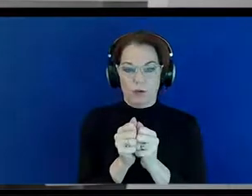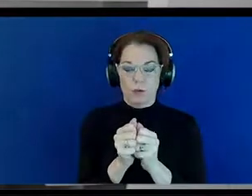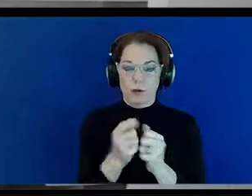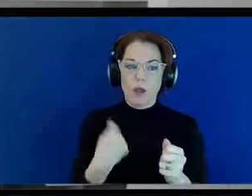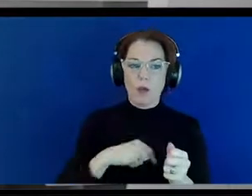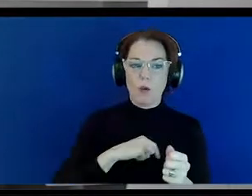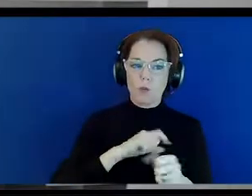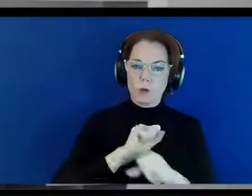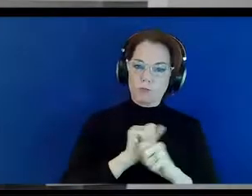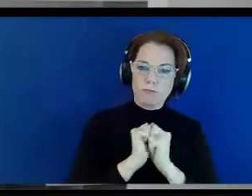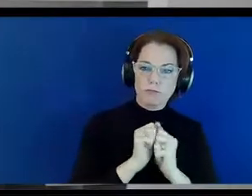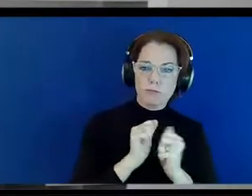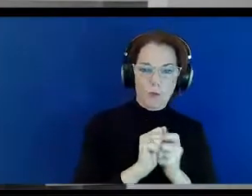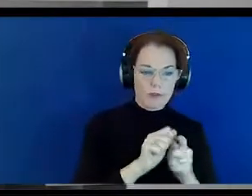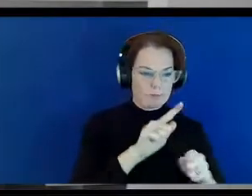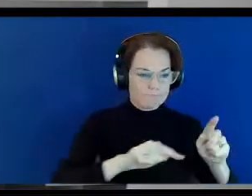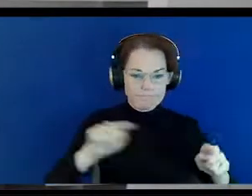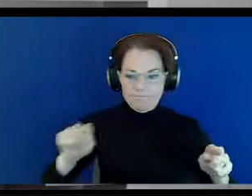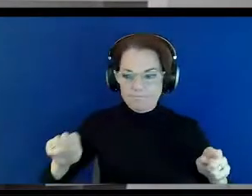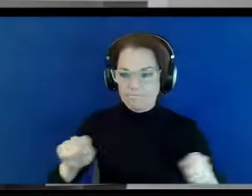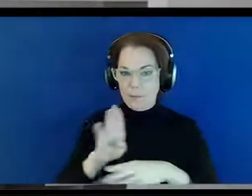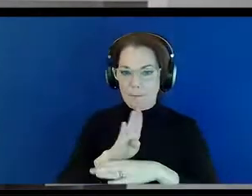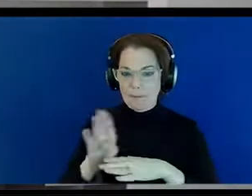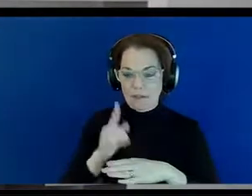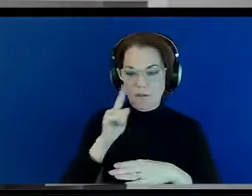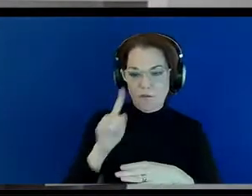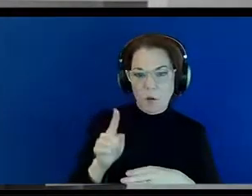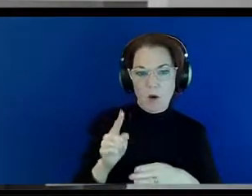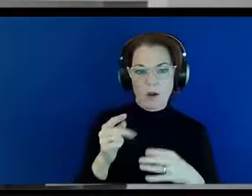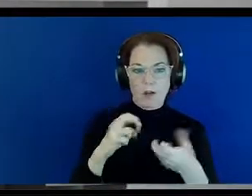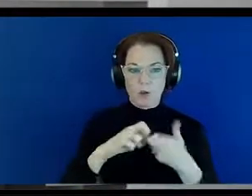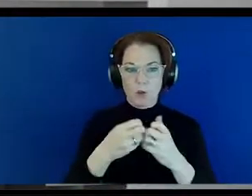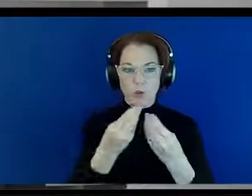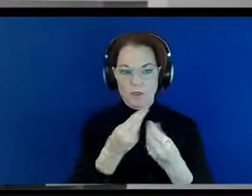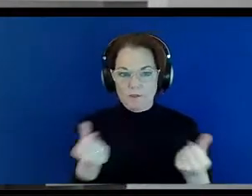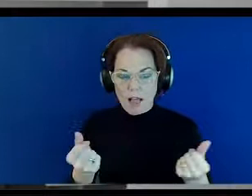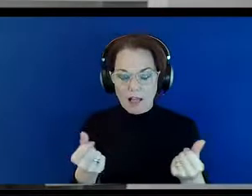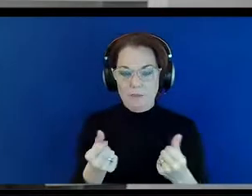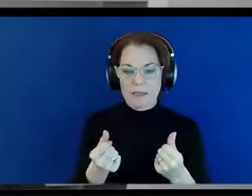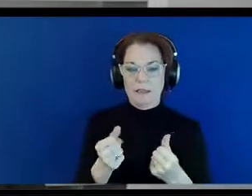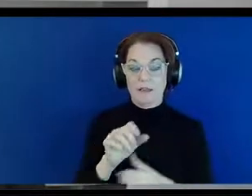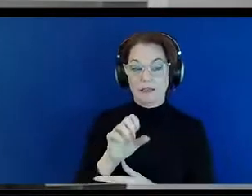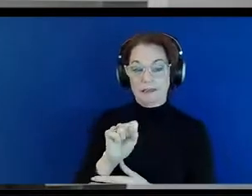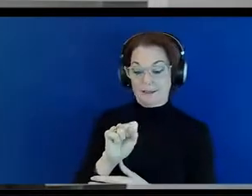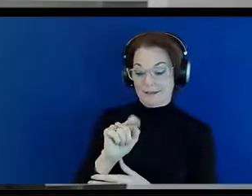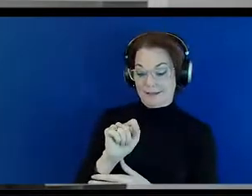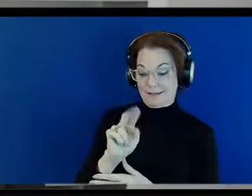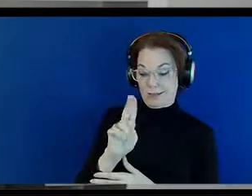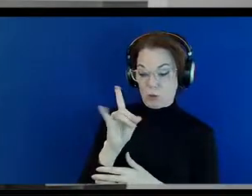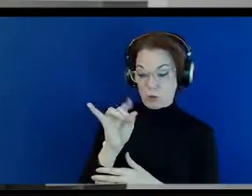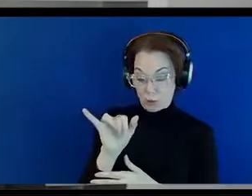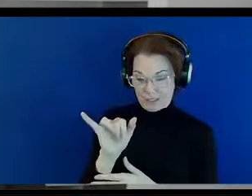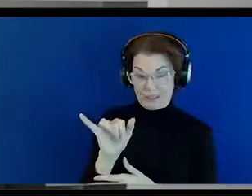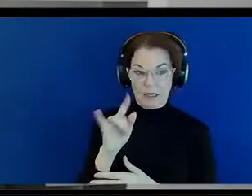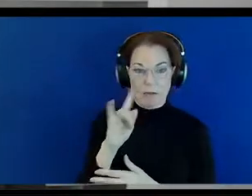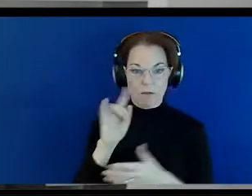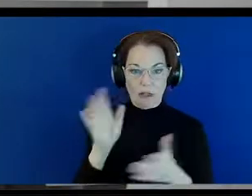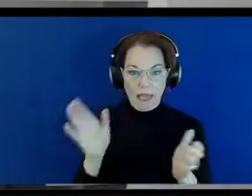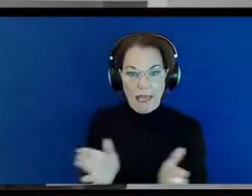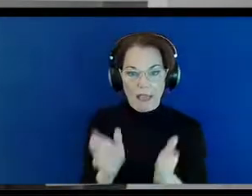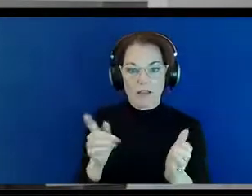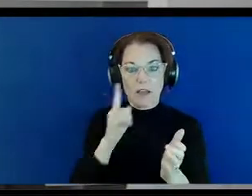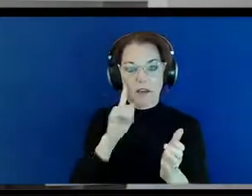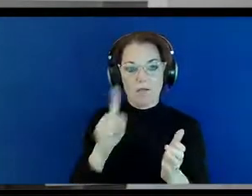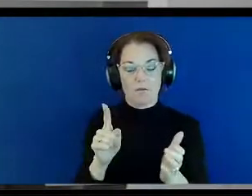with others on standard setting, solution development, and with Sturdy, advocating for important legislation. We are grateful for